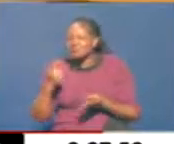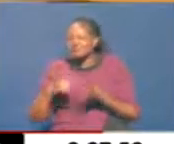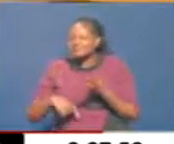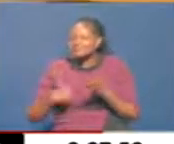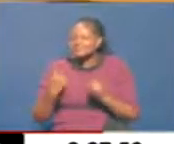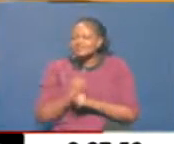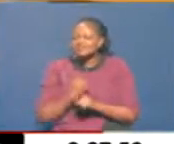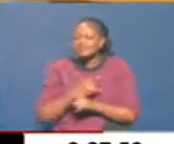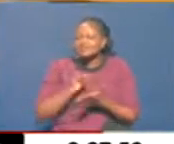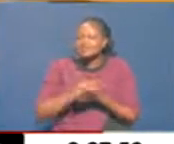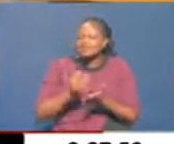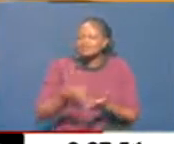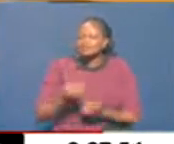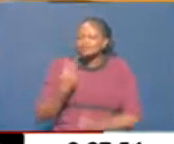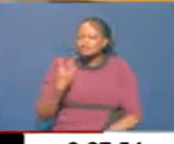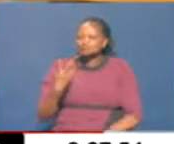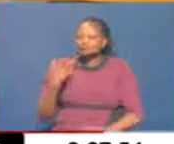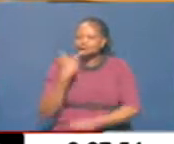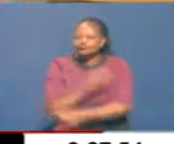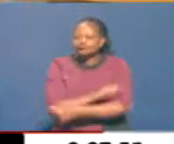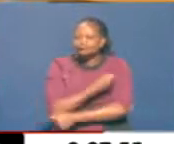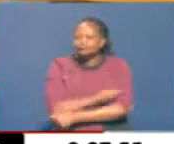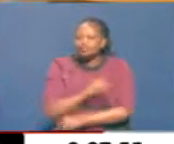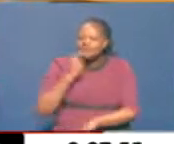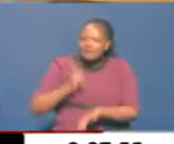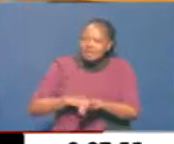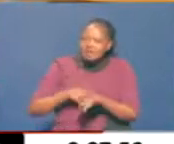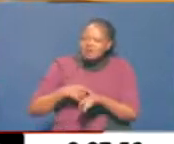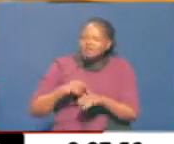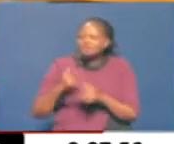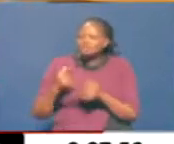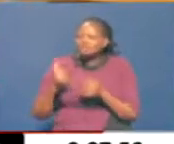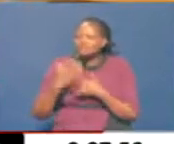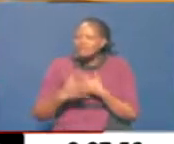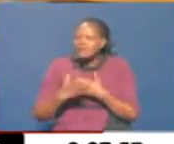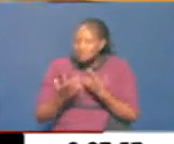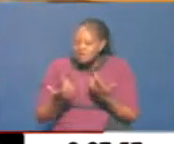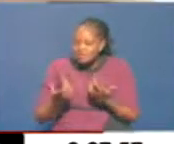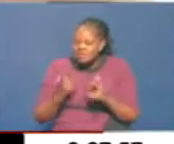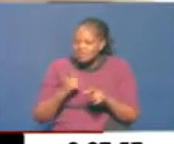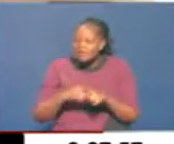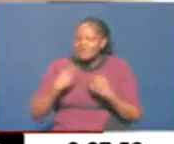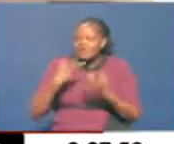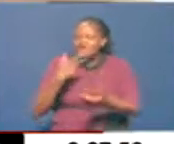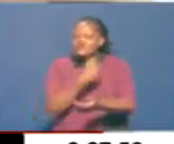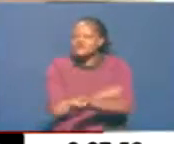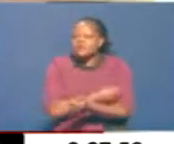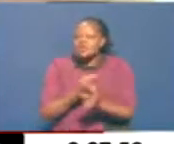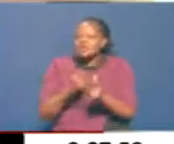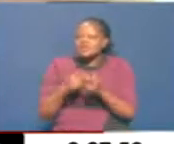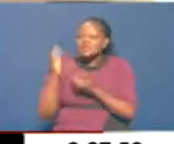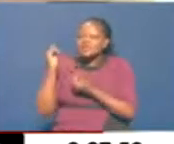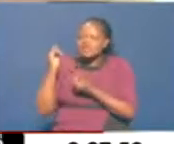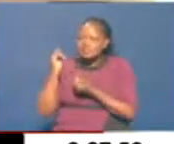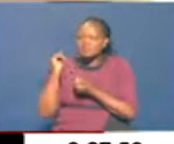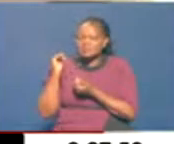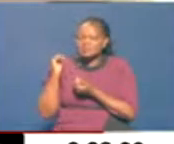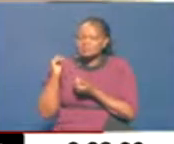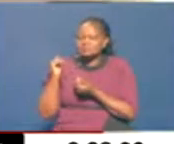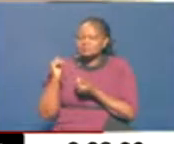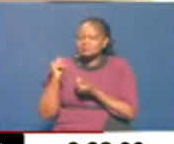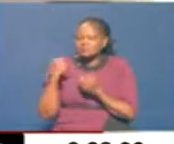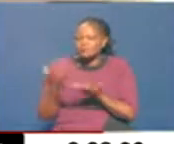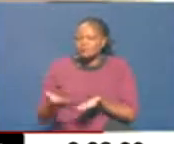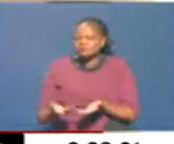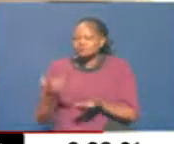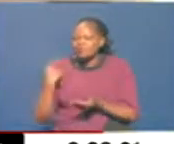two doses, every time we're doing our computing, once we issue doses, the expectation, particularly in terms of our logistics,